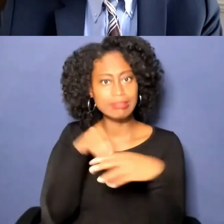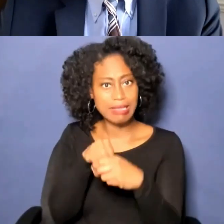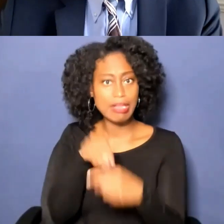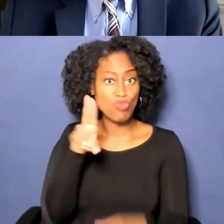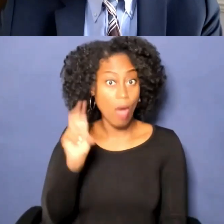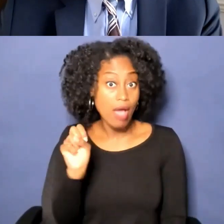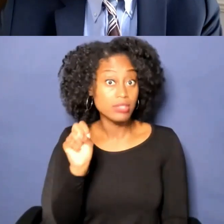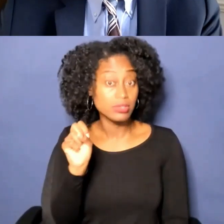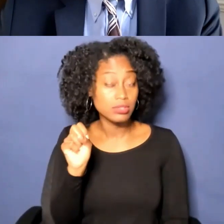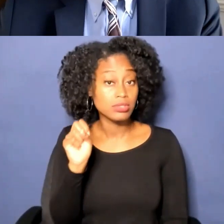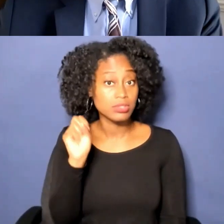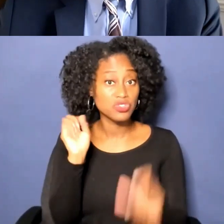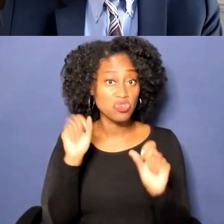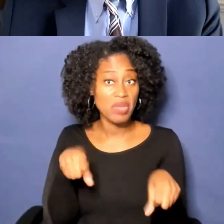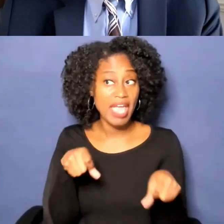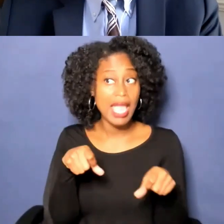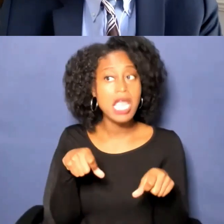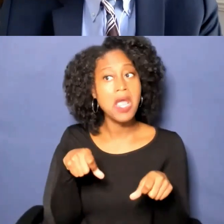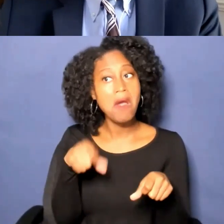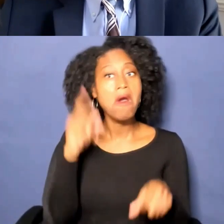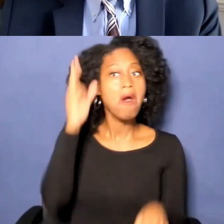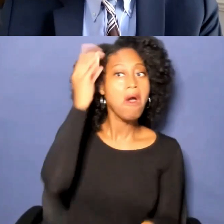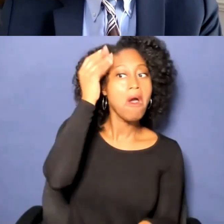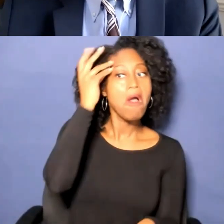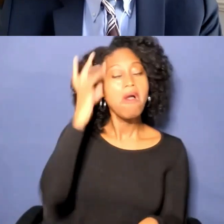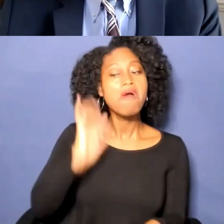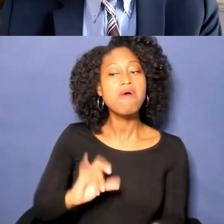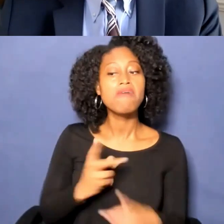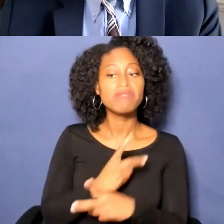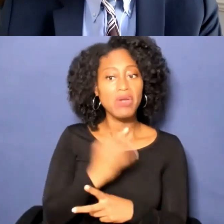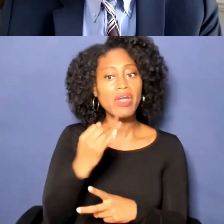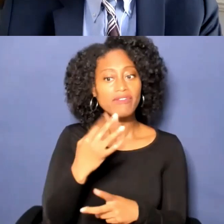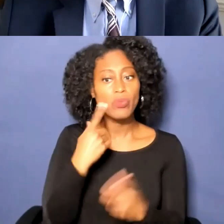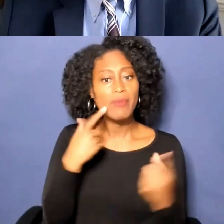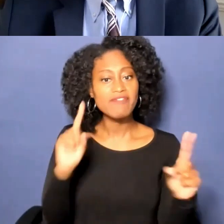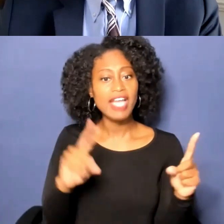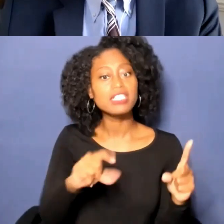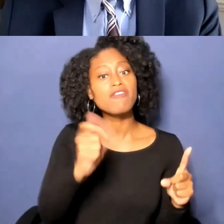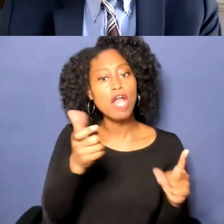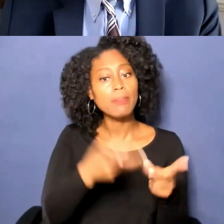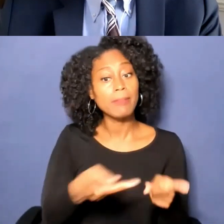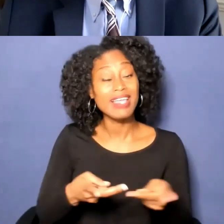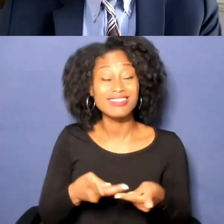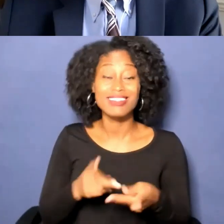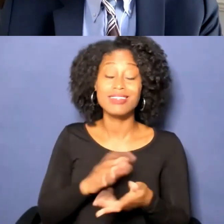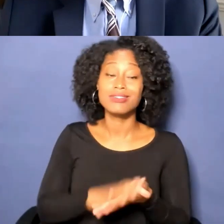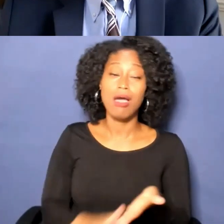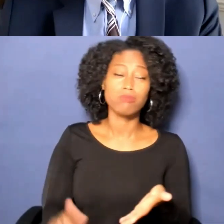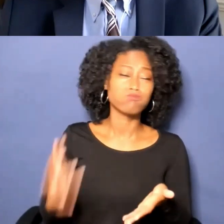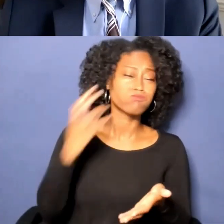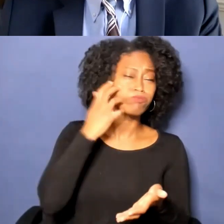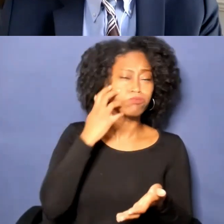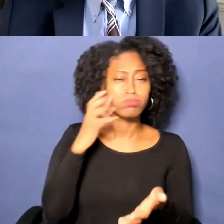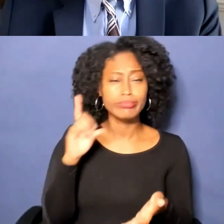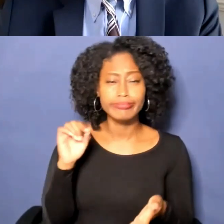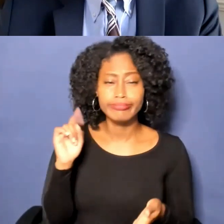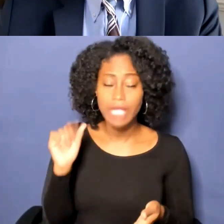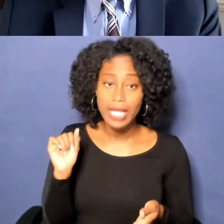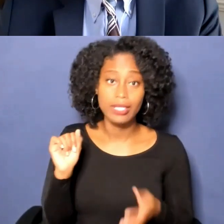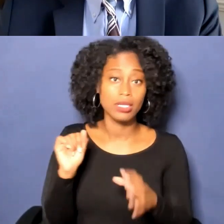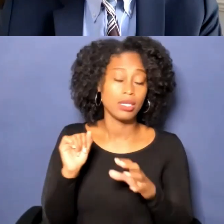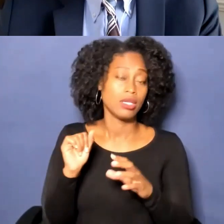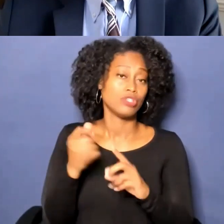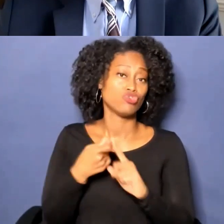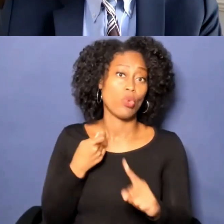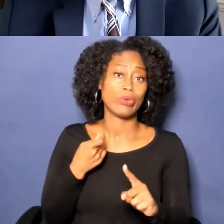that this is a really rich data source. And for those of you that are at all interested